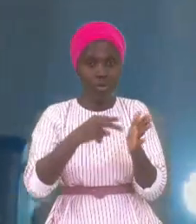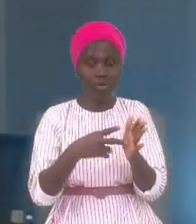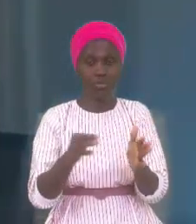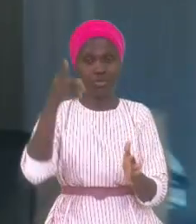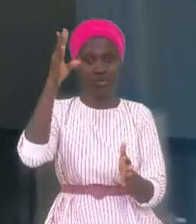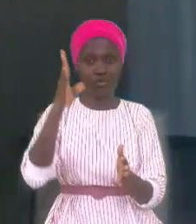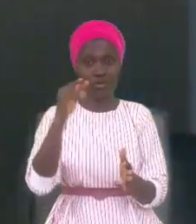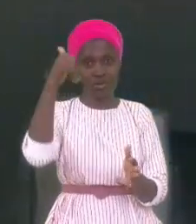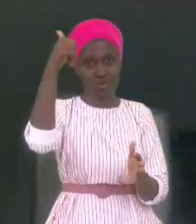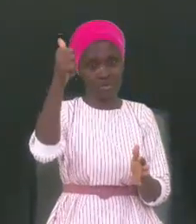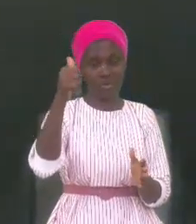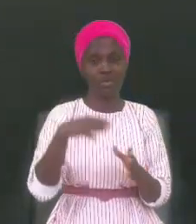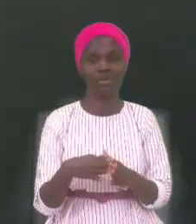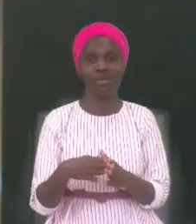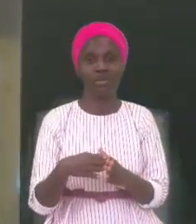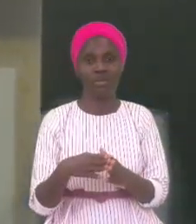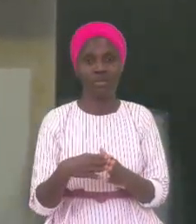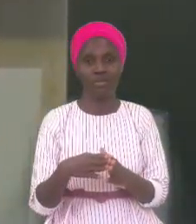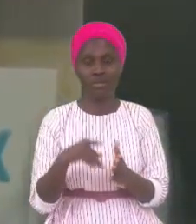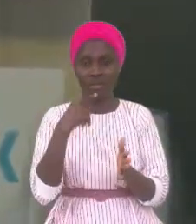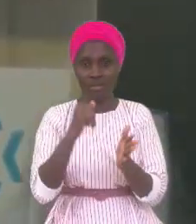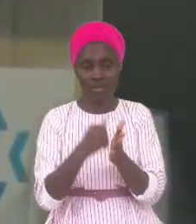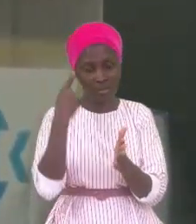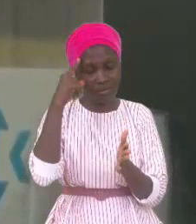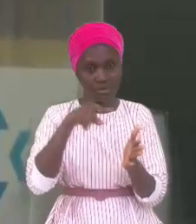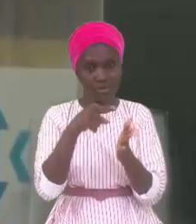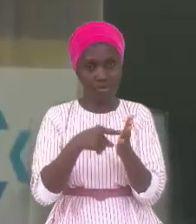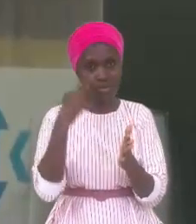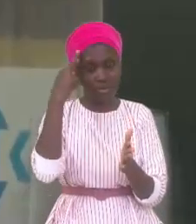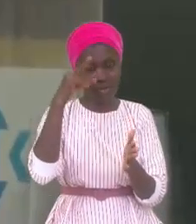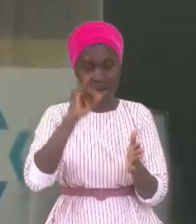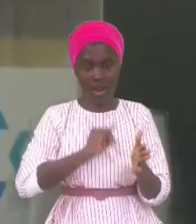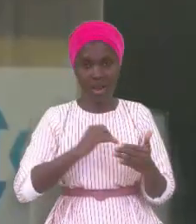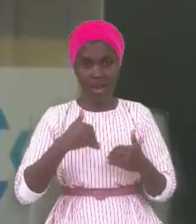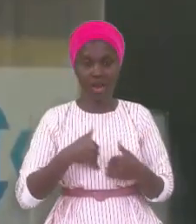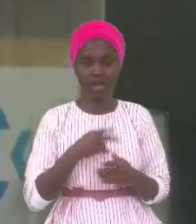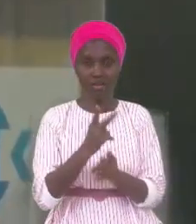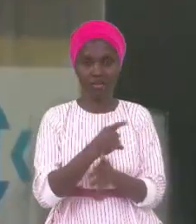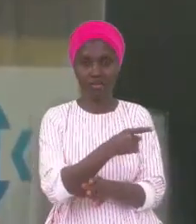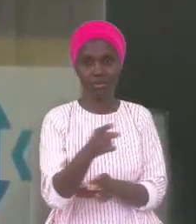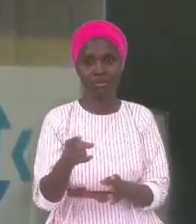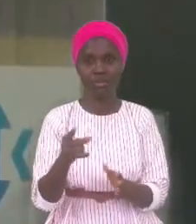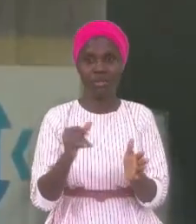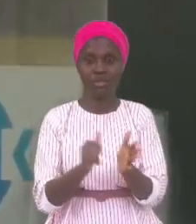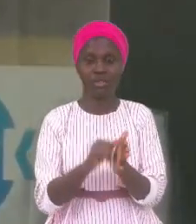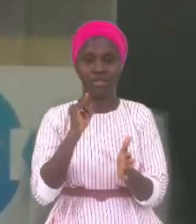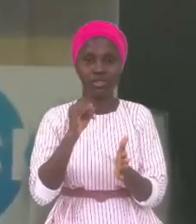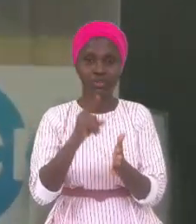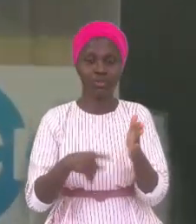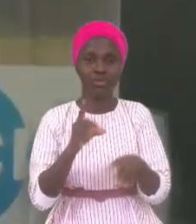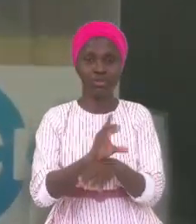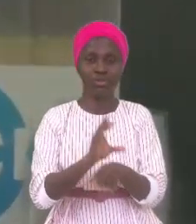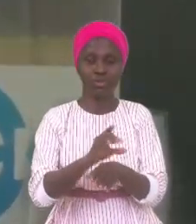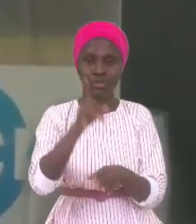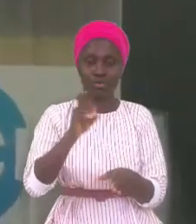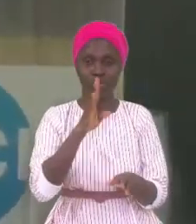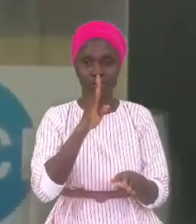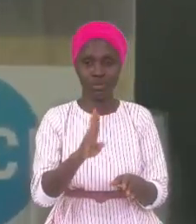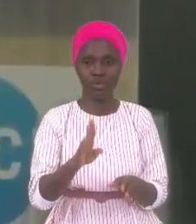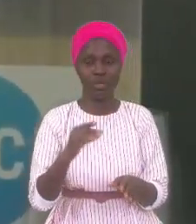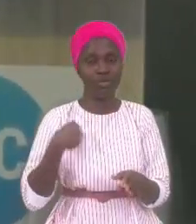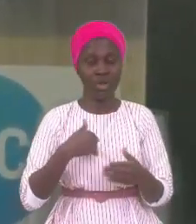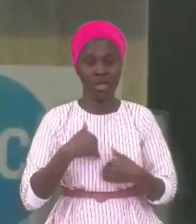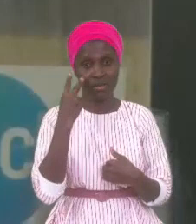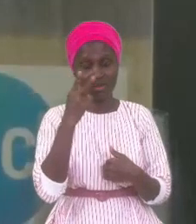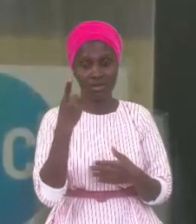I called you. And then he tells us that reason and that purpose, and that's what the church ought to be. We've seen the metaphors. Now